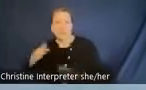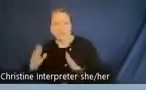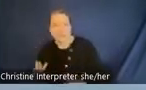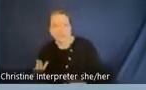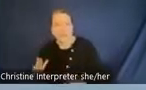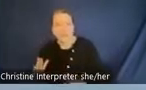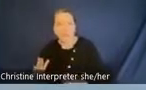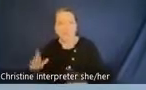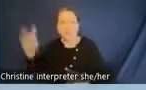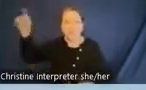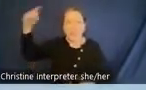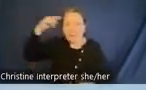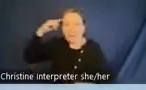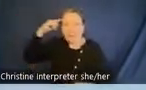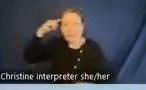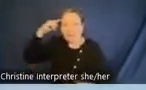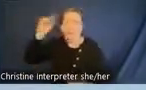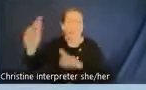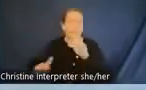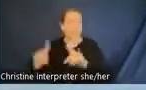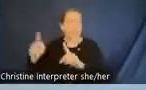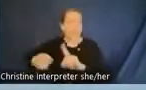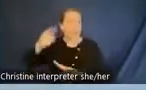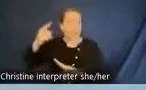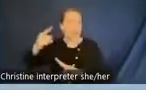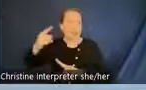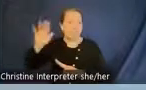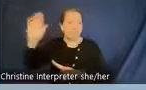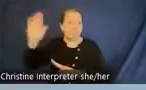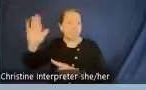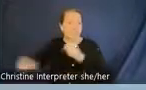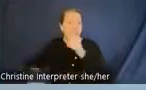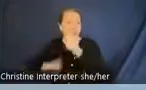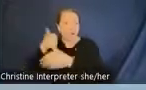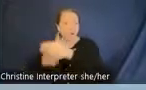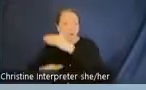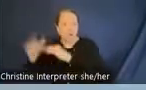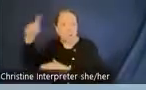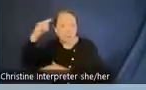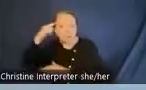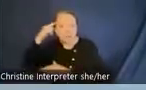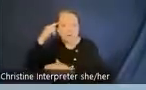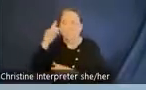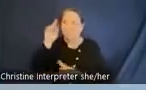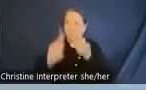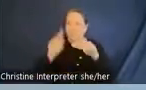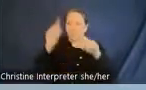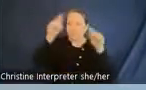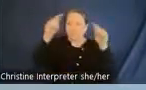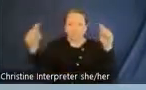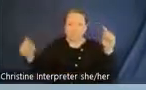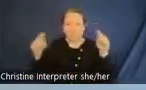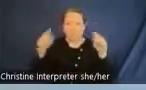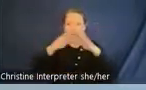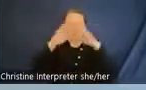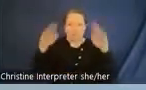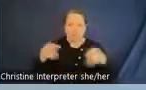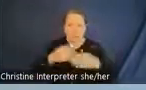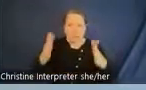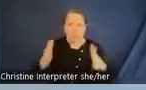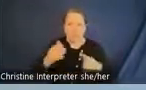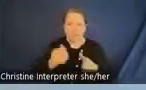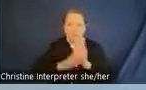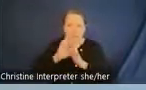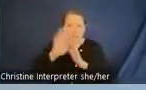the governor, and the folks in his administration, and the folks, the housing providers and developers.